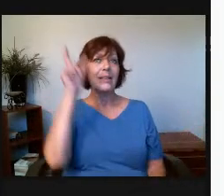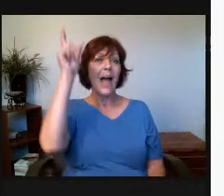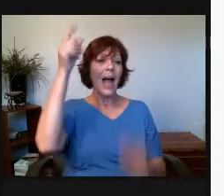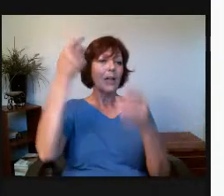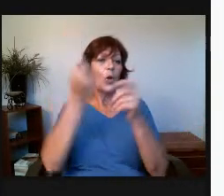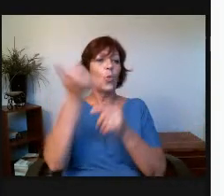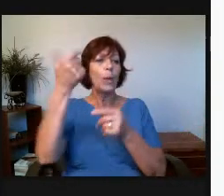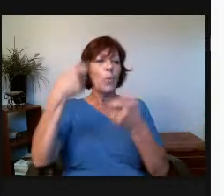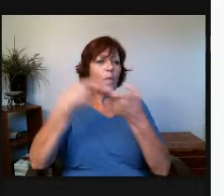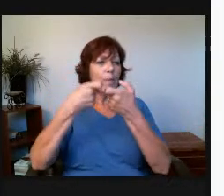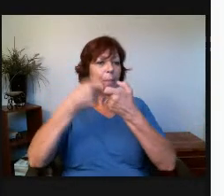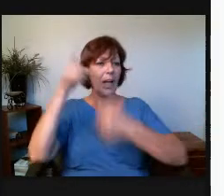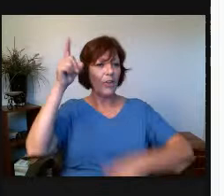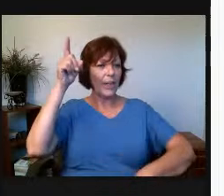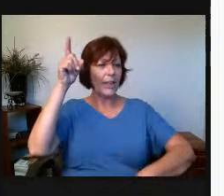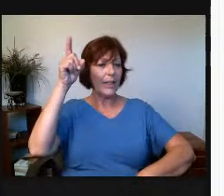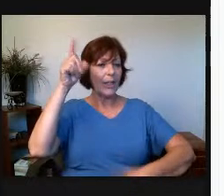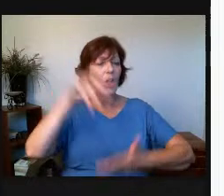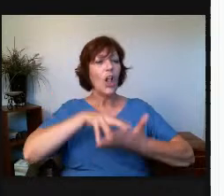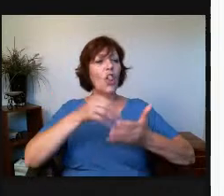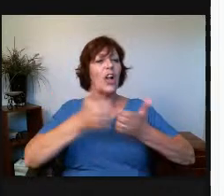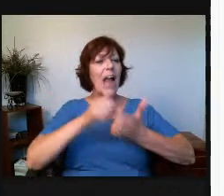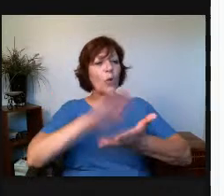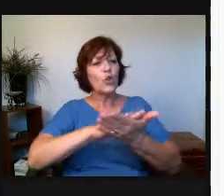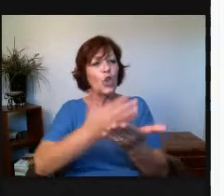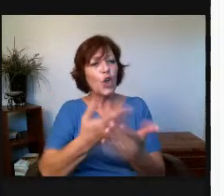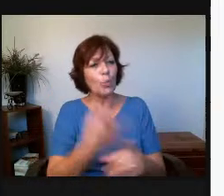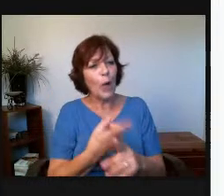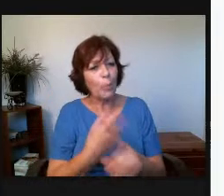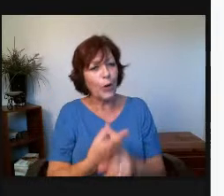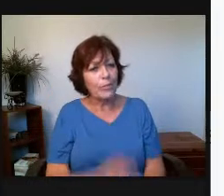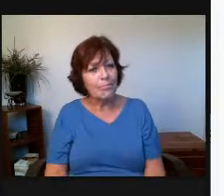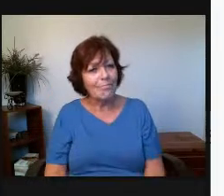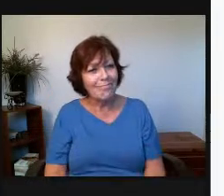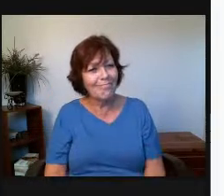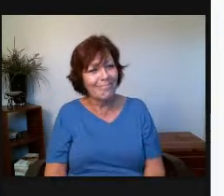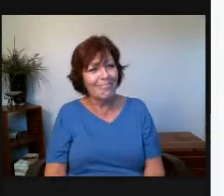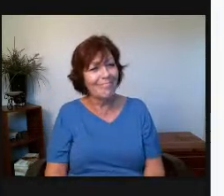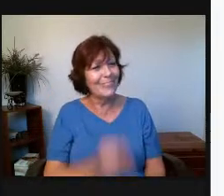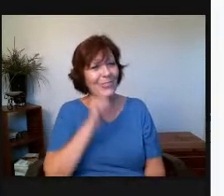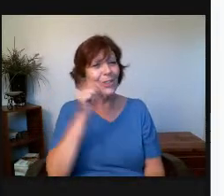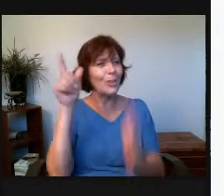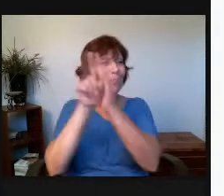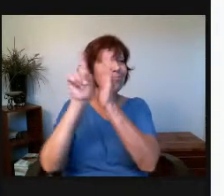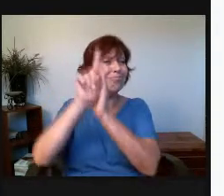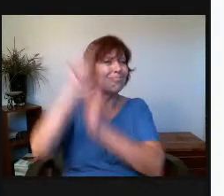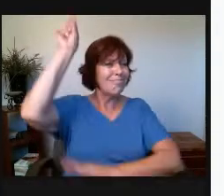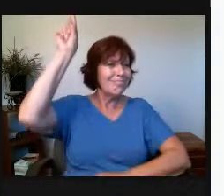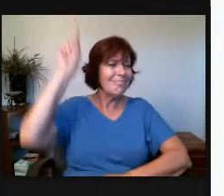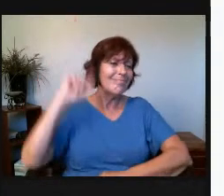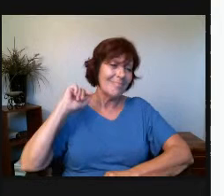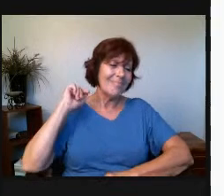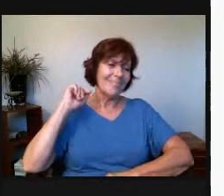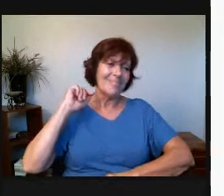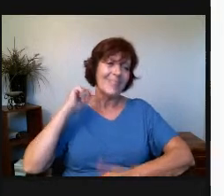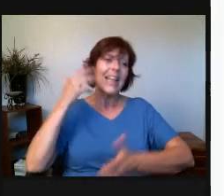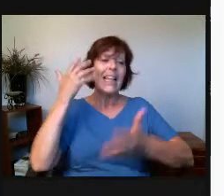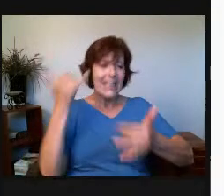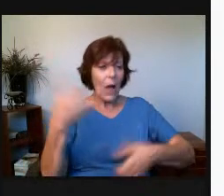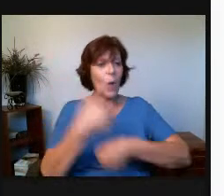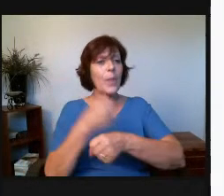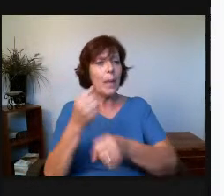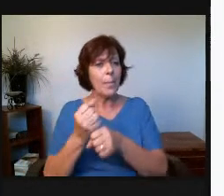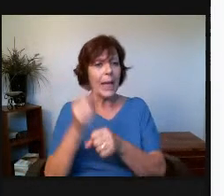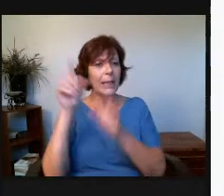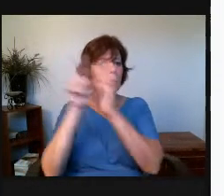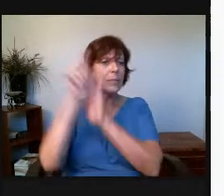out of that smoke detector. It's learning how to cook so that you don't set the smoke detector off. And they now even make smoke